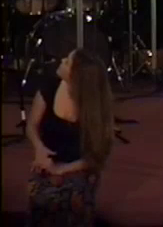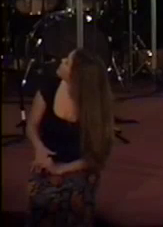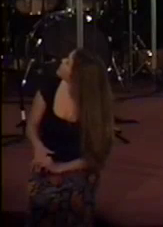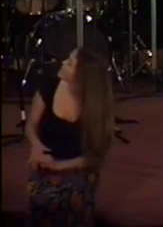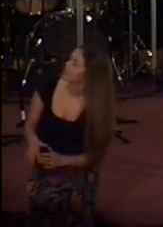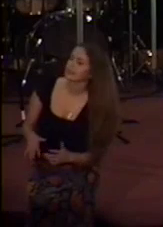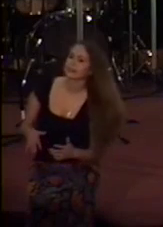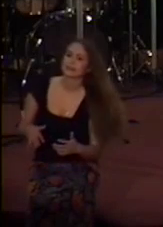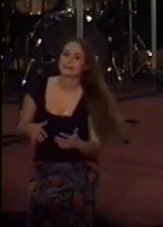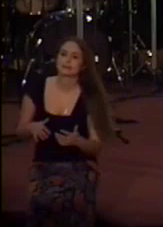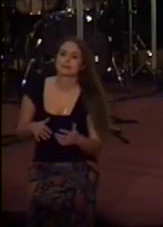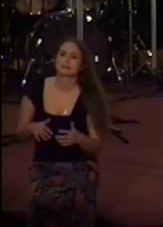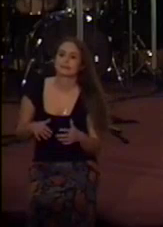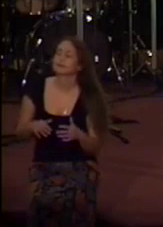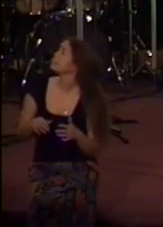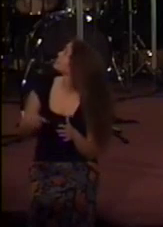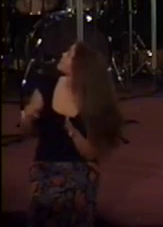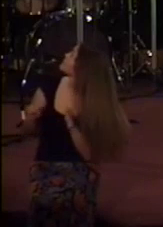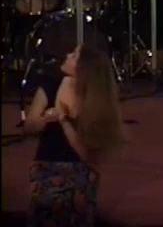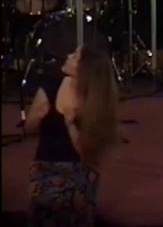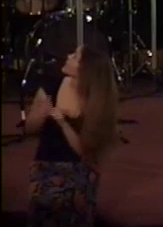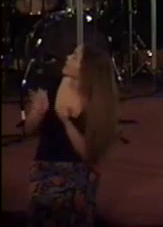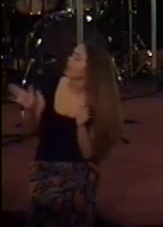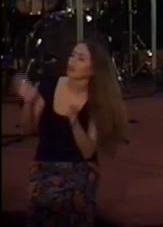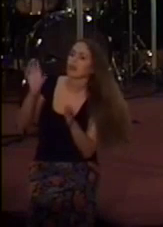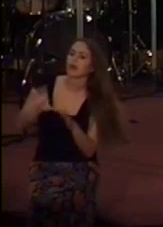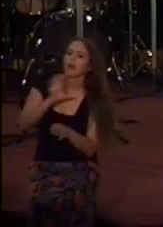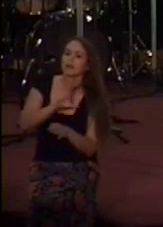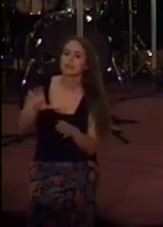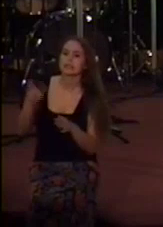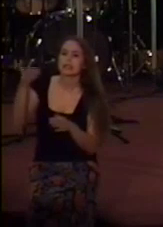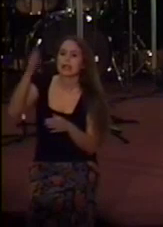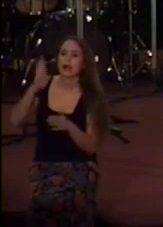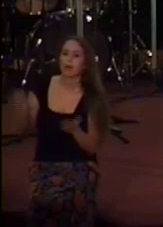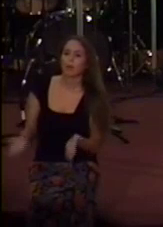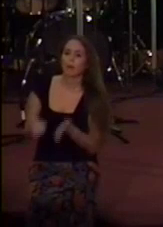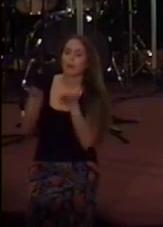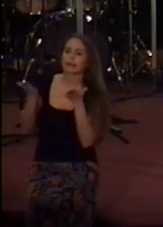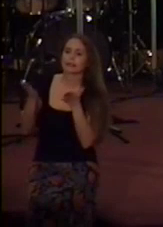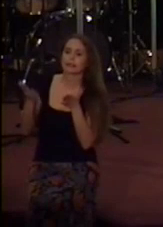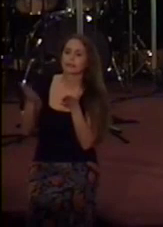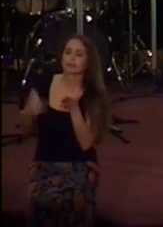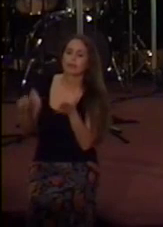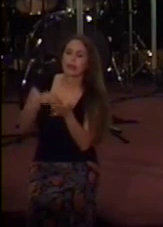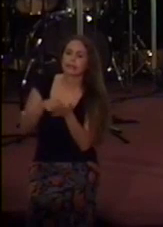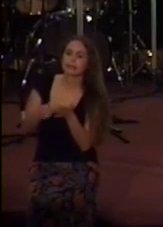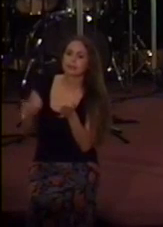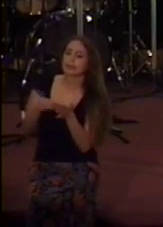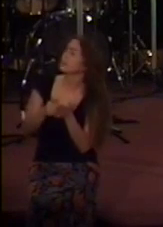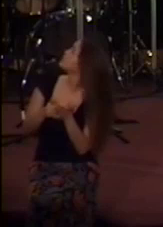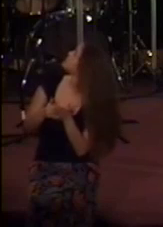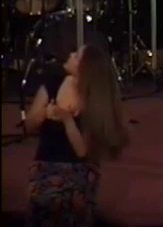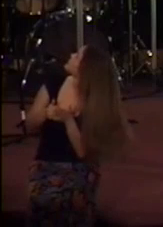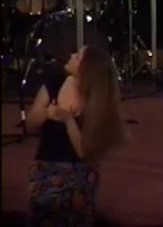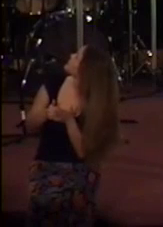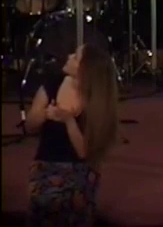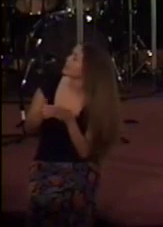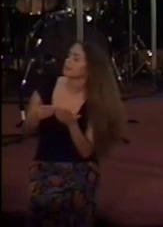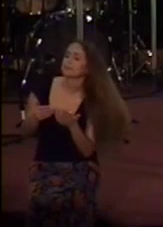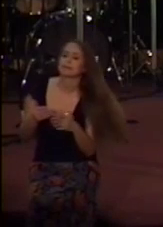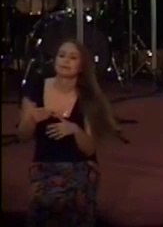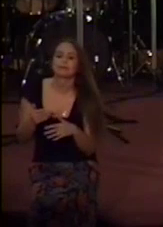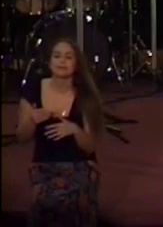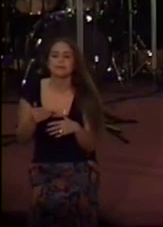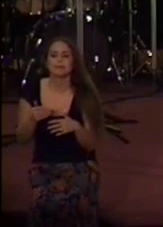hands of godless men and put him to death. But God raised him up again, putting an end to the agony of death, since it